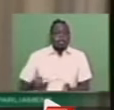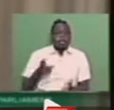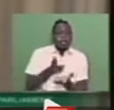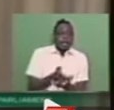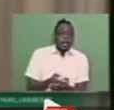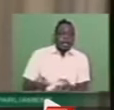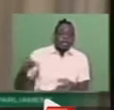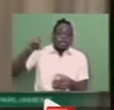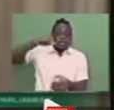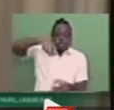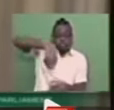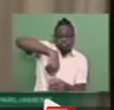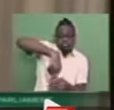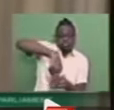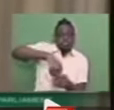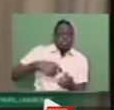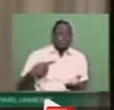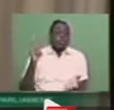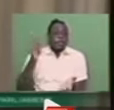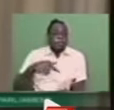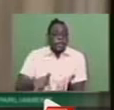citizens from price gouging.